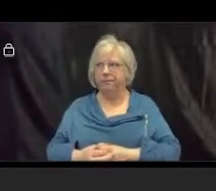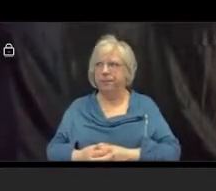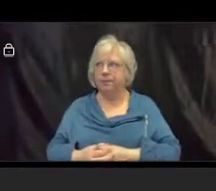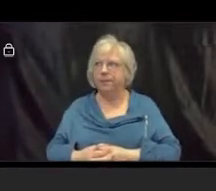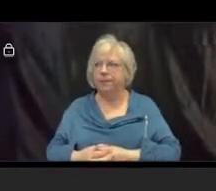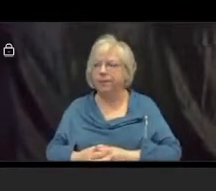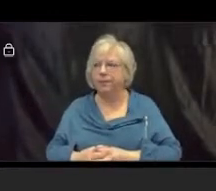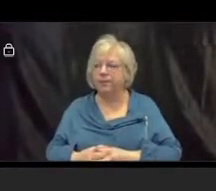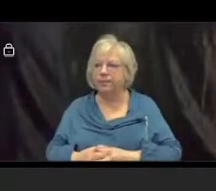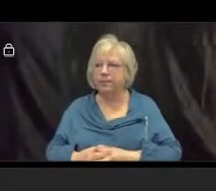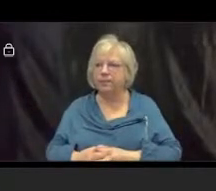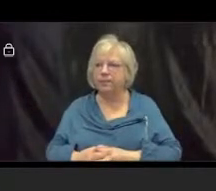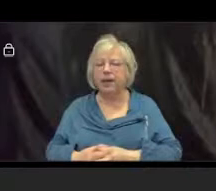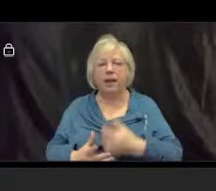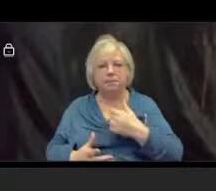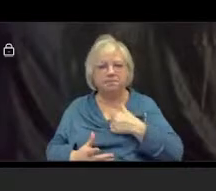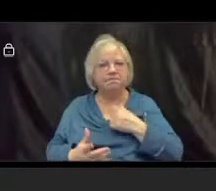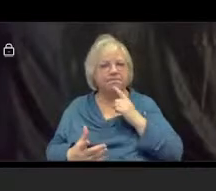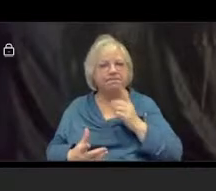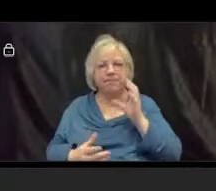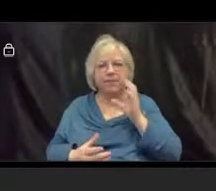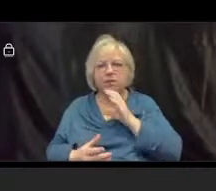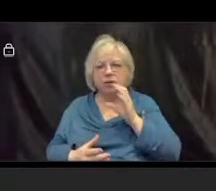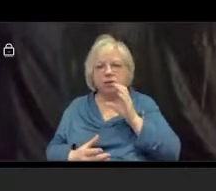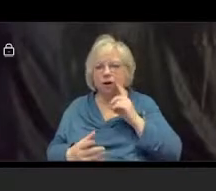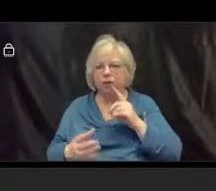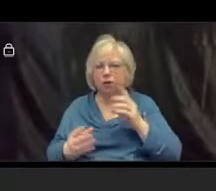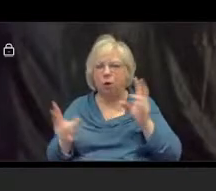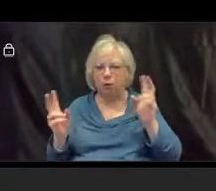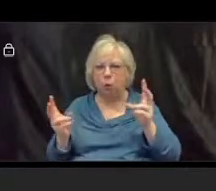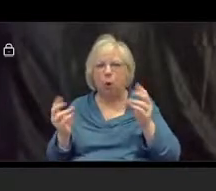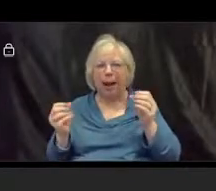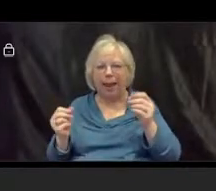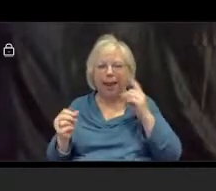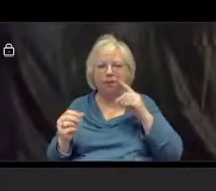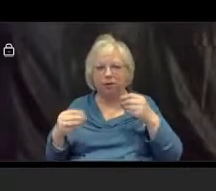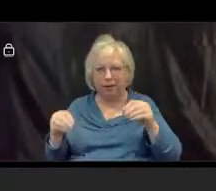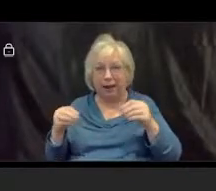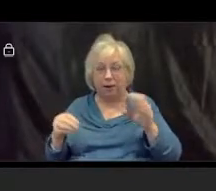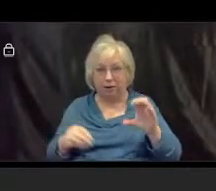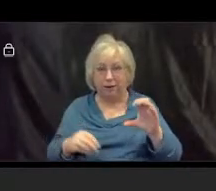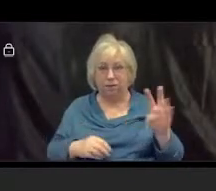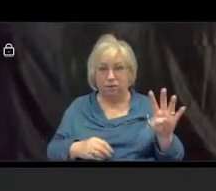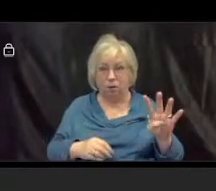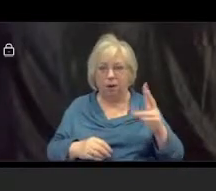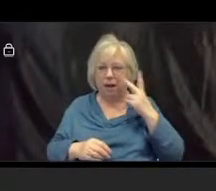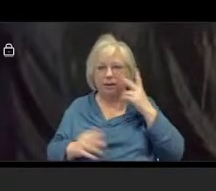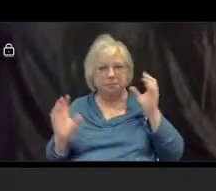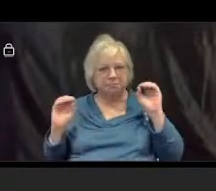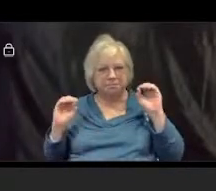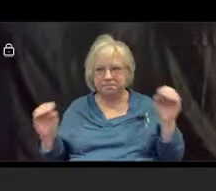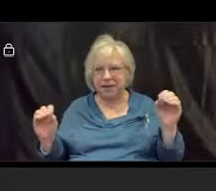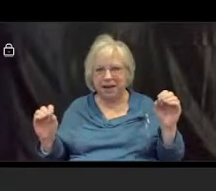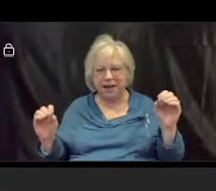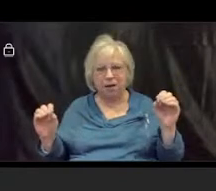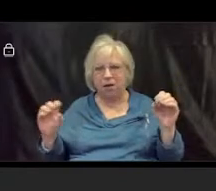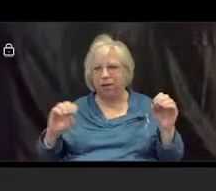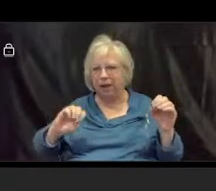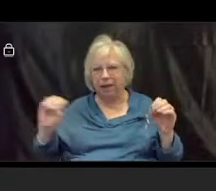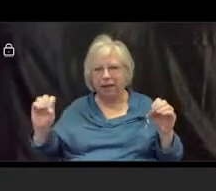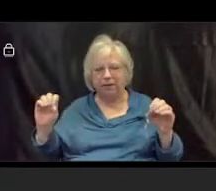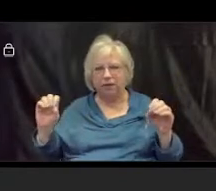I did a search for land for sale, C4 land for sale, I saw none to the east